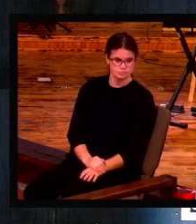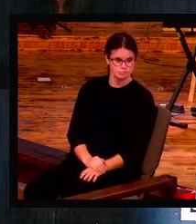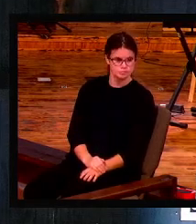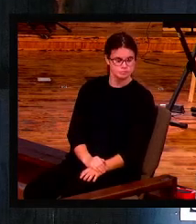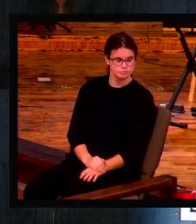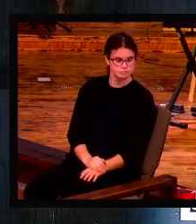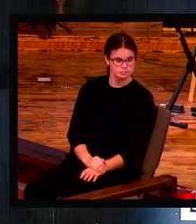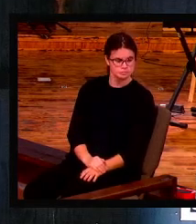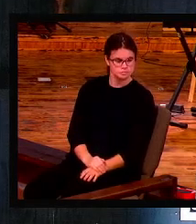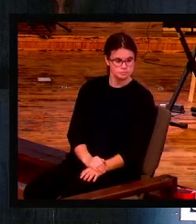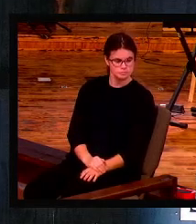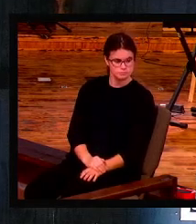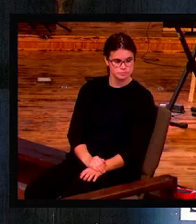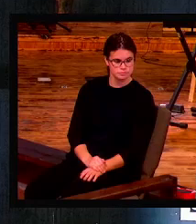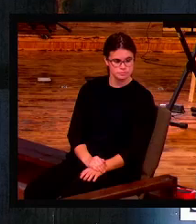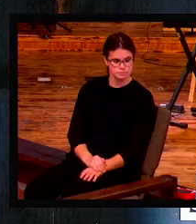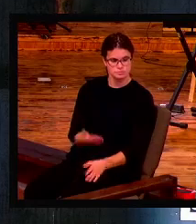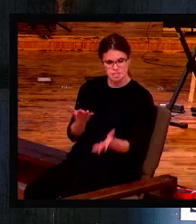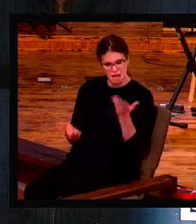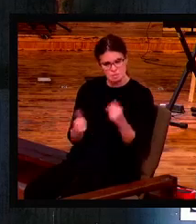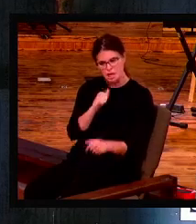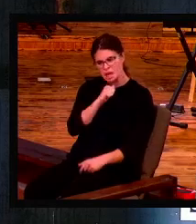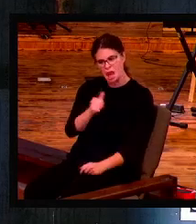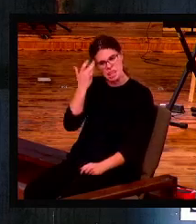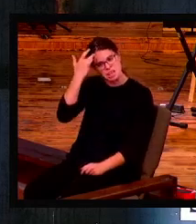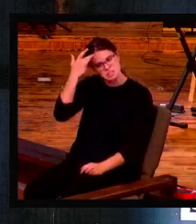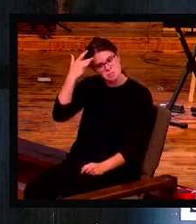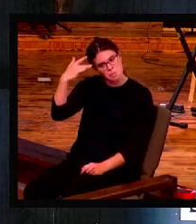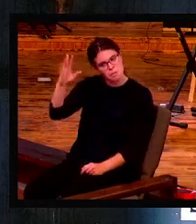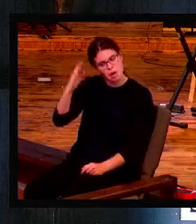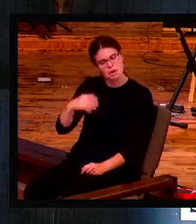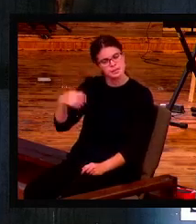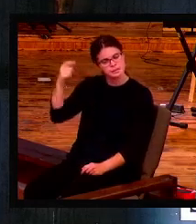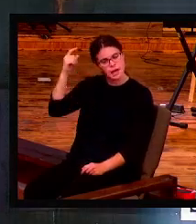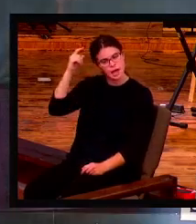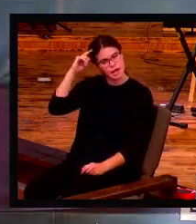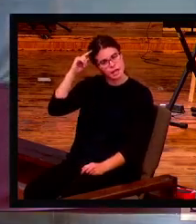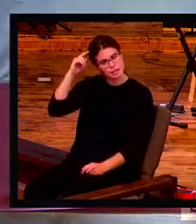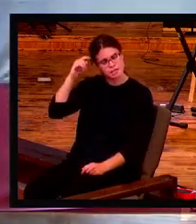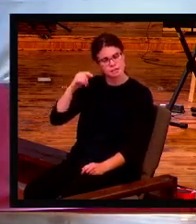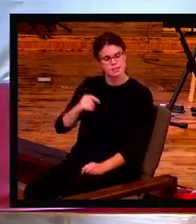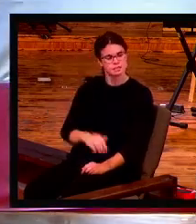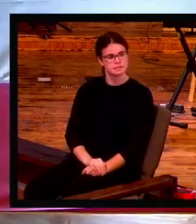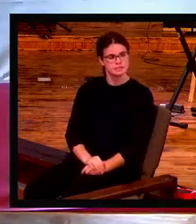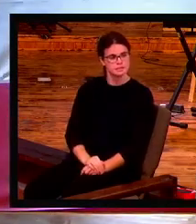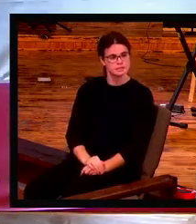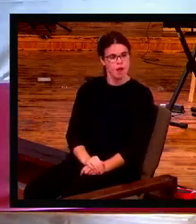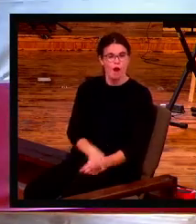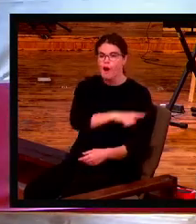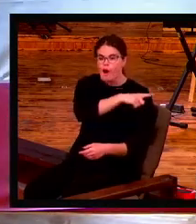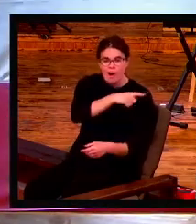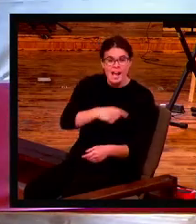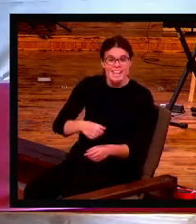Probably wasn't the smartest idea. Guess what, guys? All of y'all are bowing down to me, man. Aren't you excited?